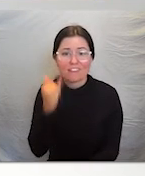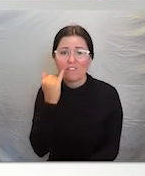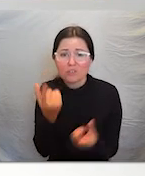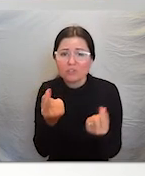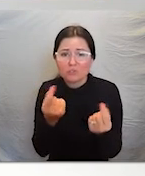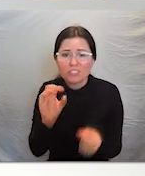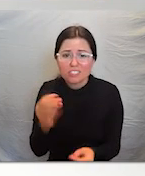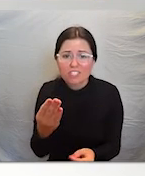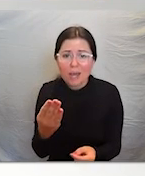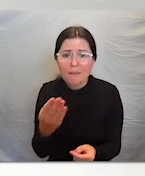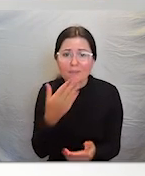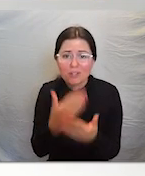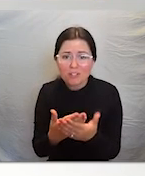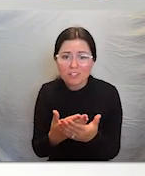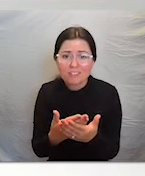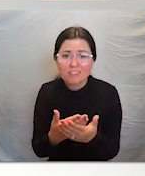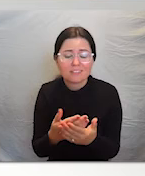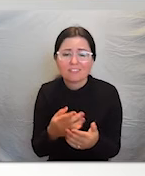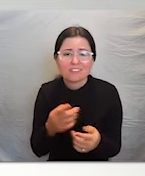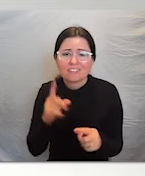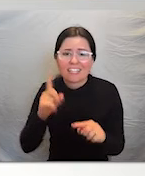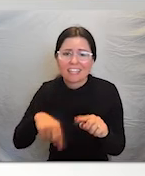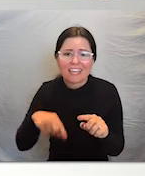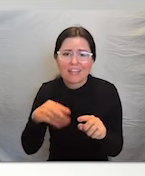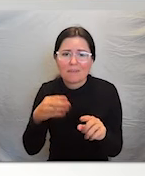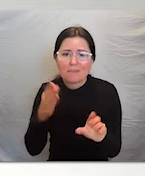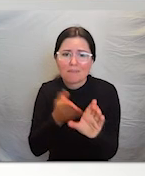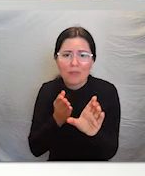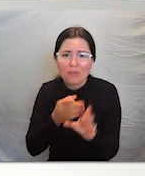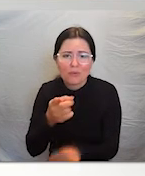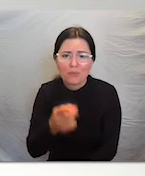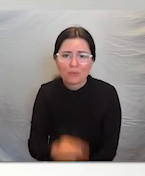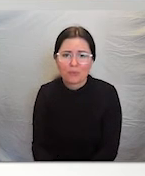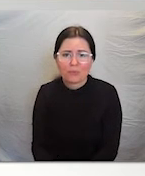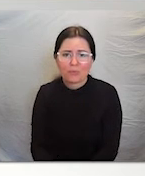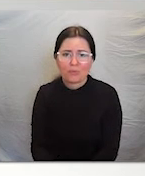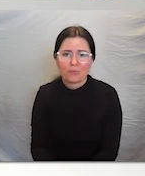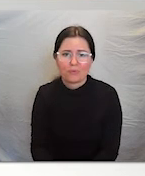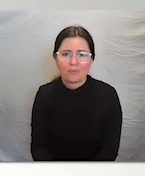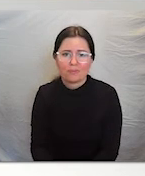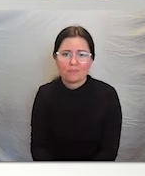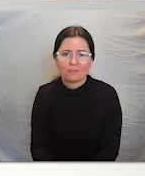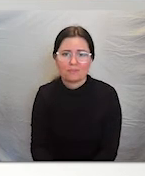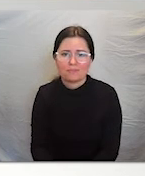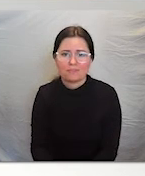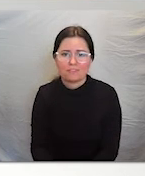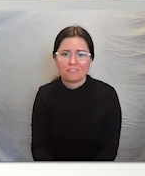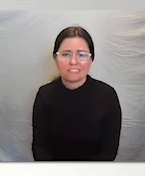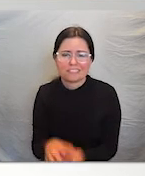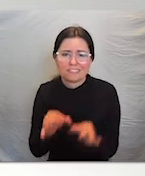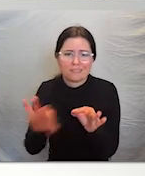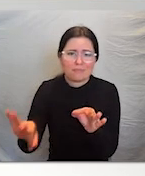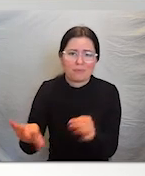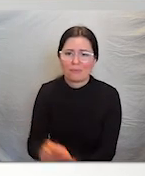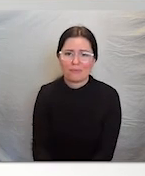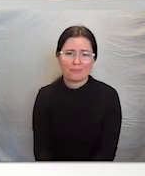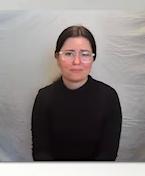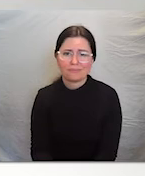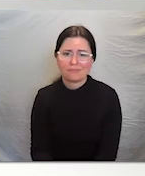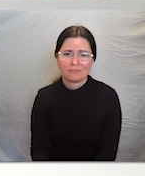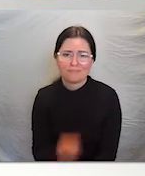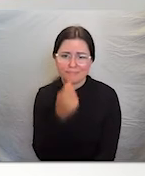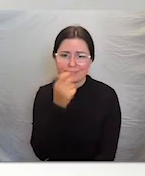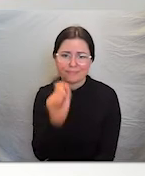well, they cannot bother you about your disability. That's in the simplest term I could put it.